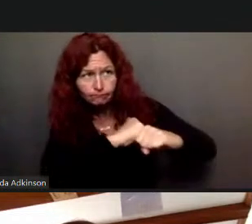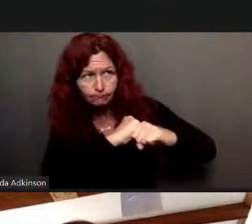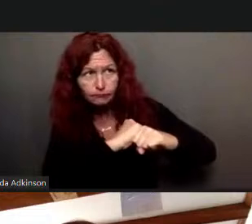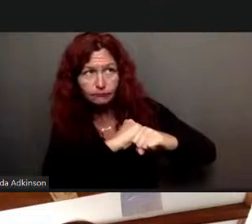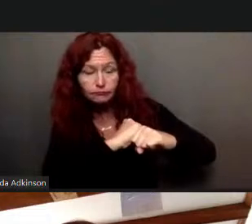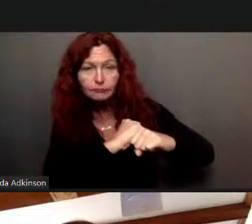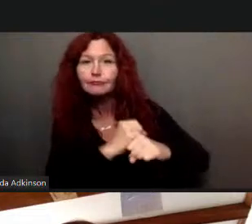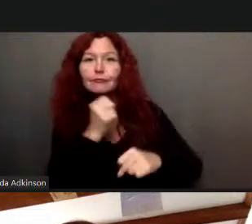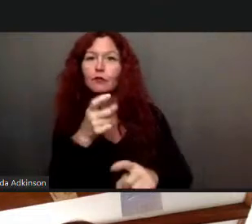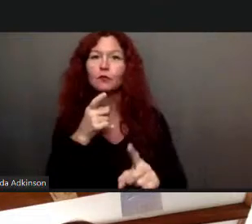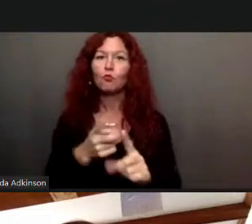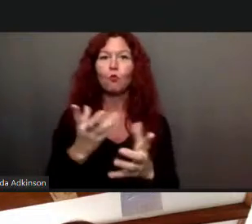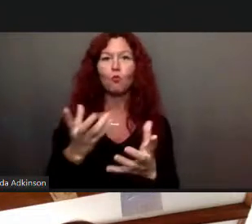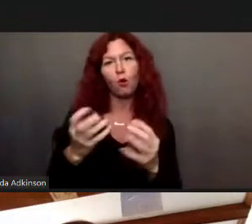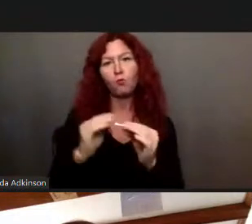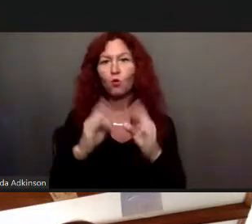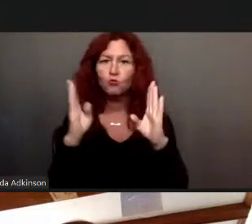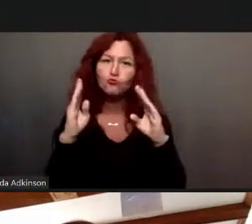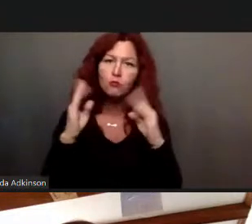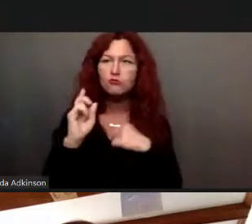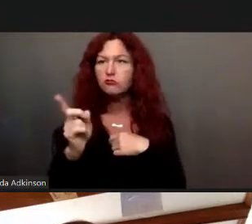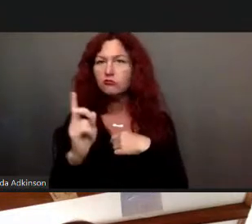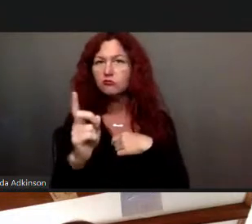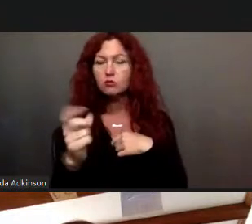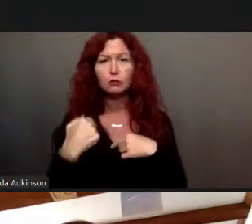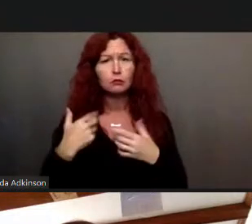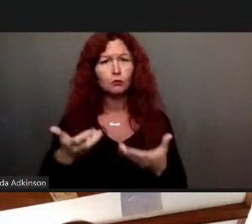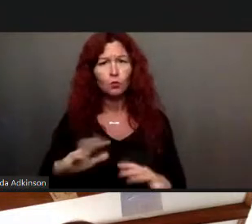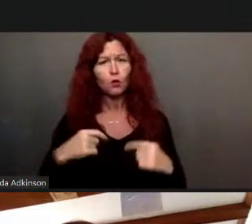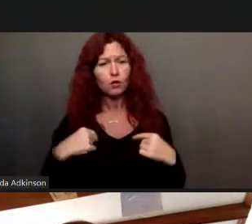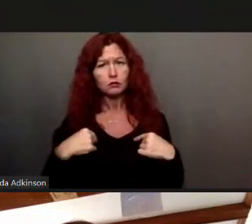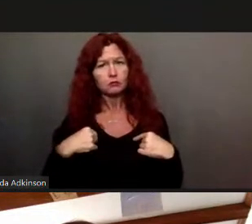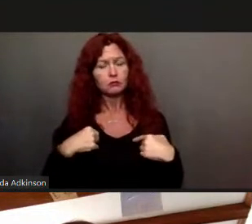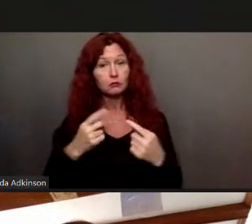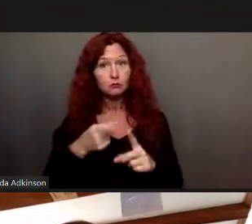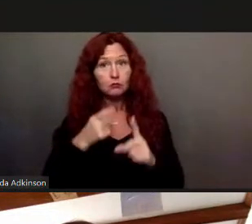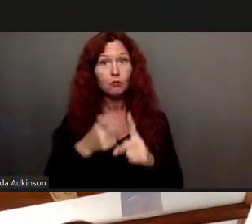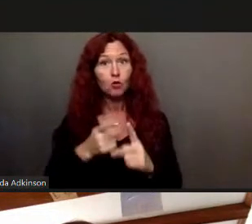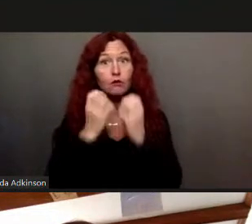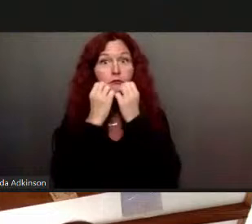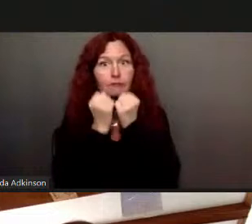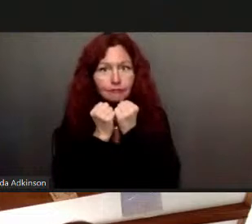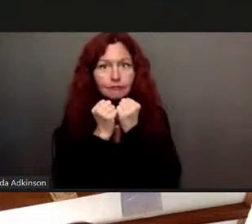responsibility to keep ourselves safe. Young people, old people, everybody.